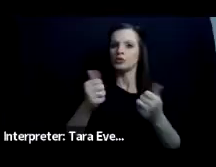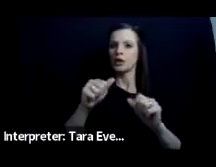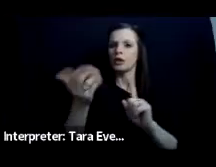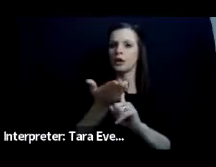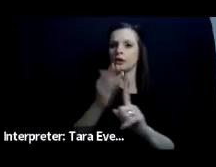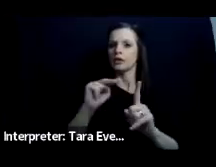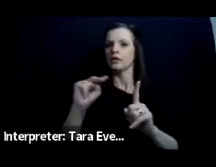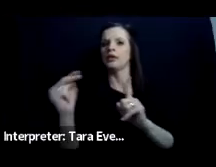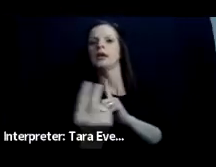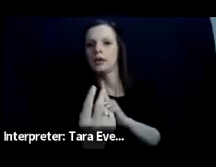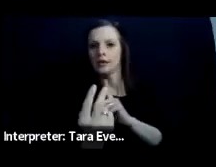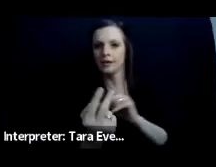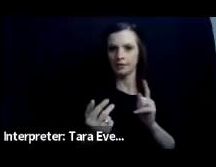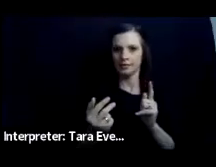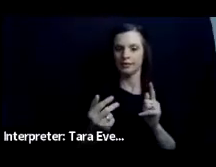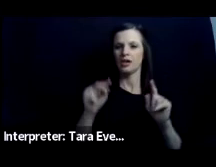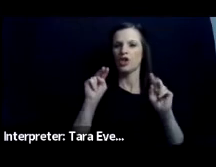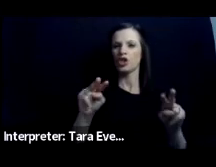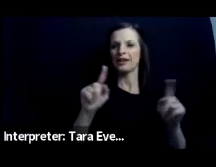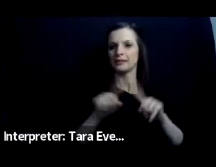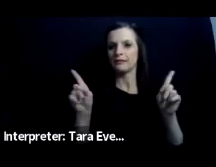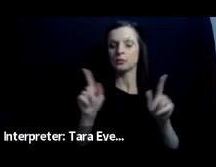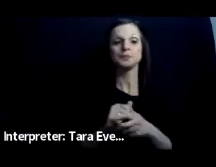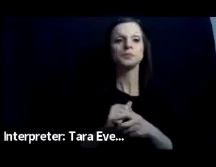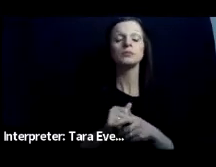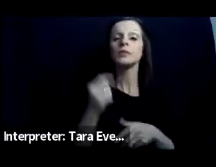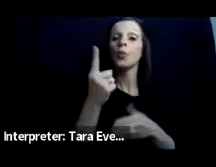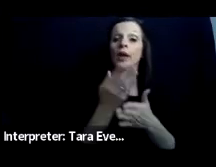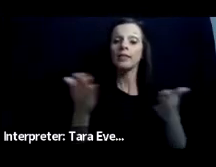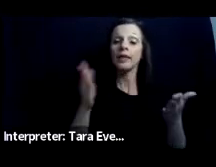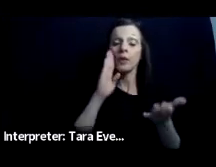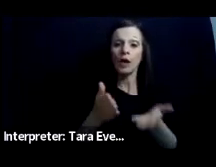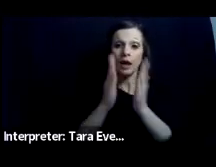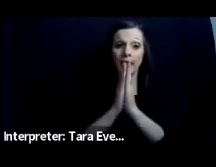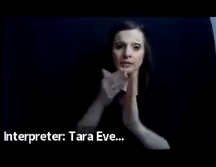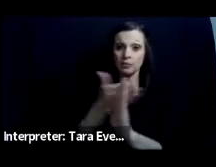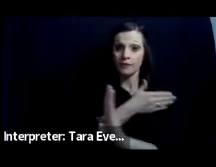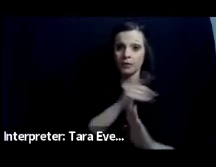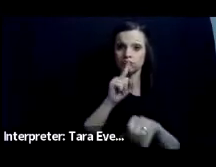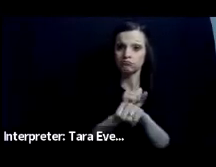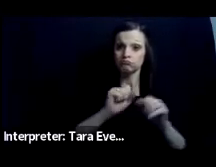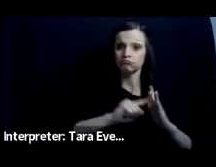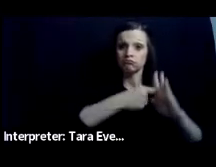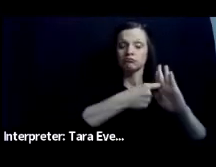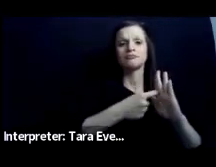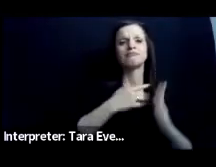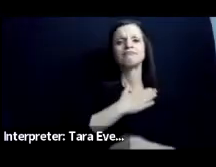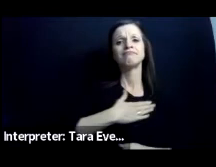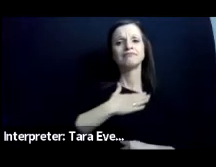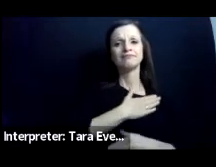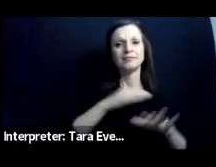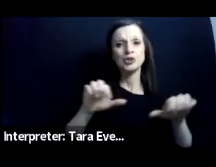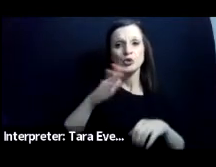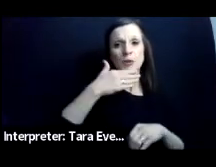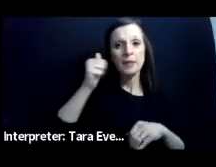So one of the things that I'm going to ask before we get started is that you do your best to try and be open-minded and be willing